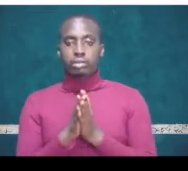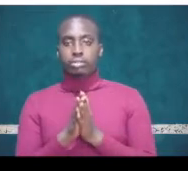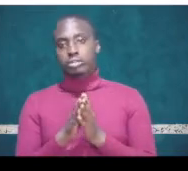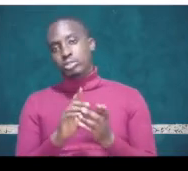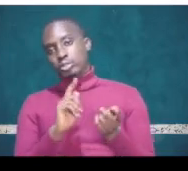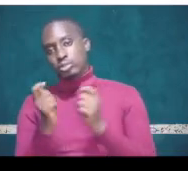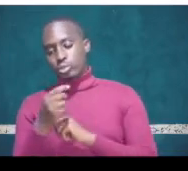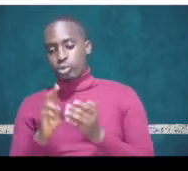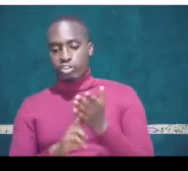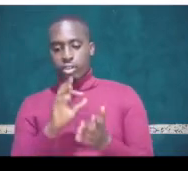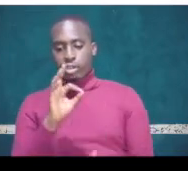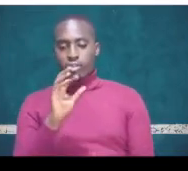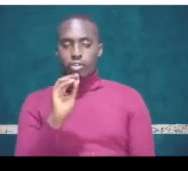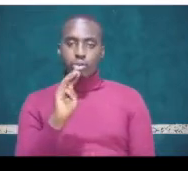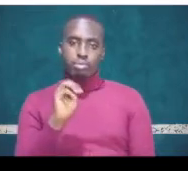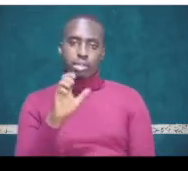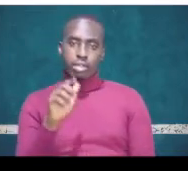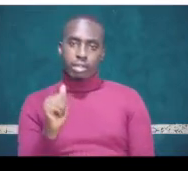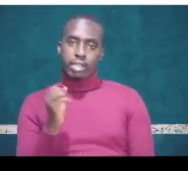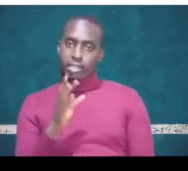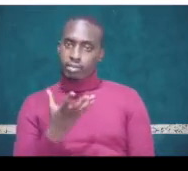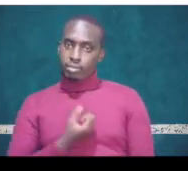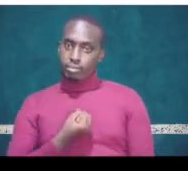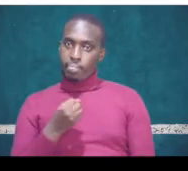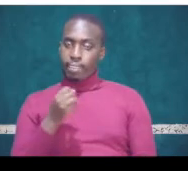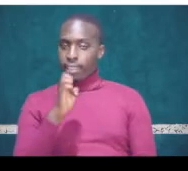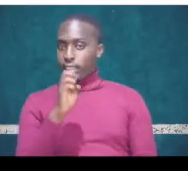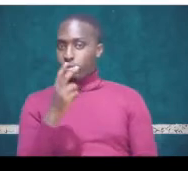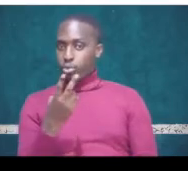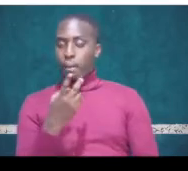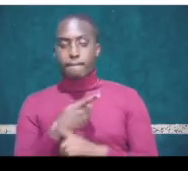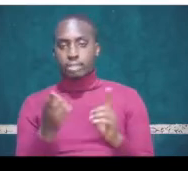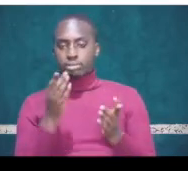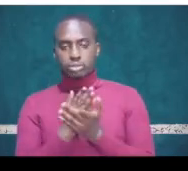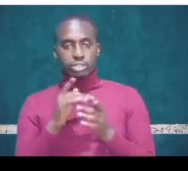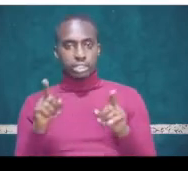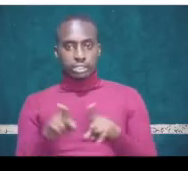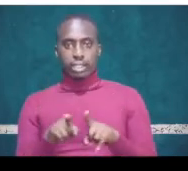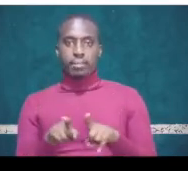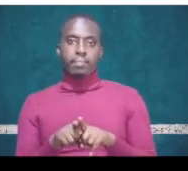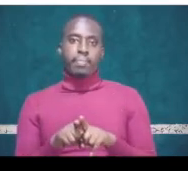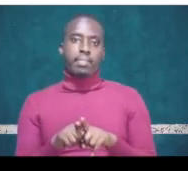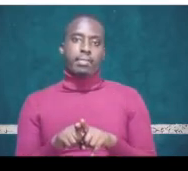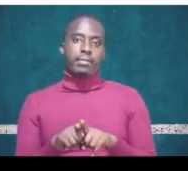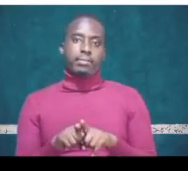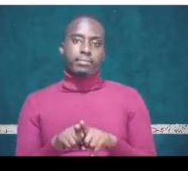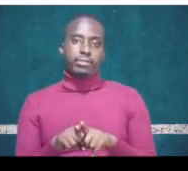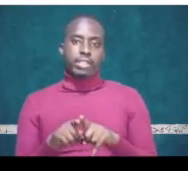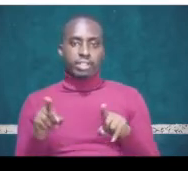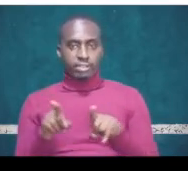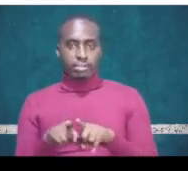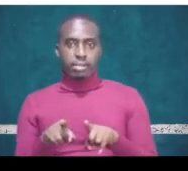into the formula. So even if there, I've said it is E2, but still we have the same, the